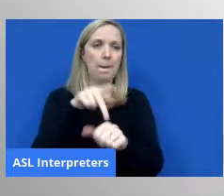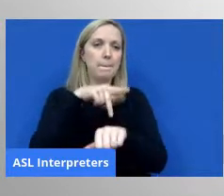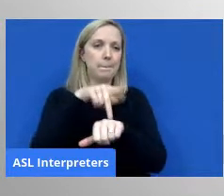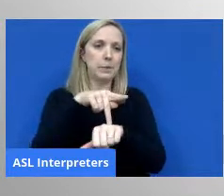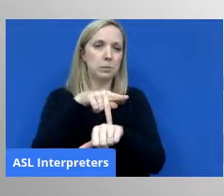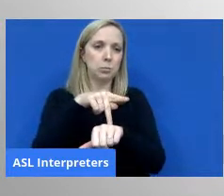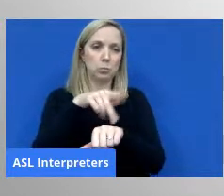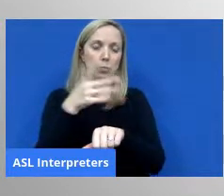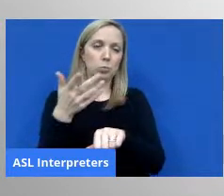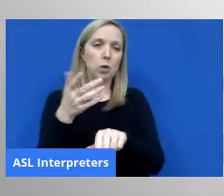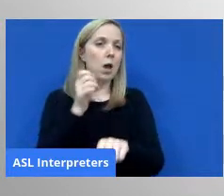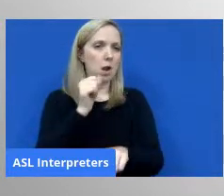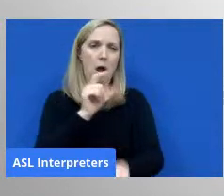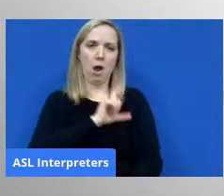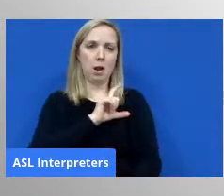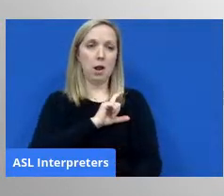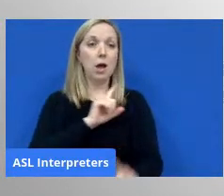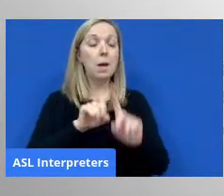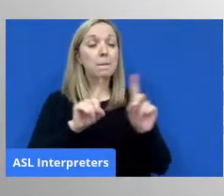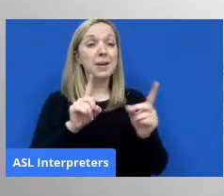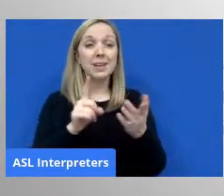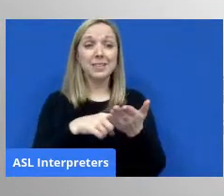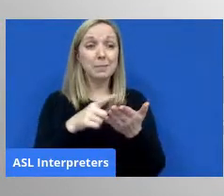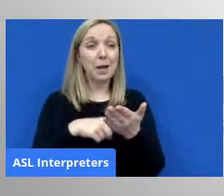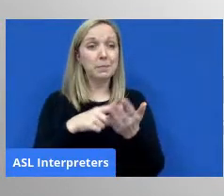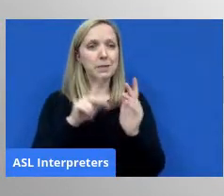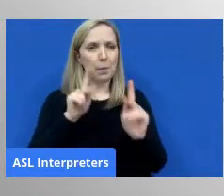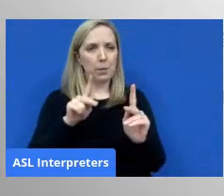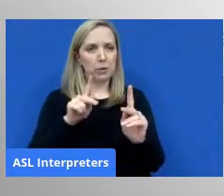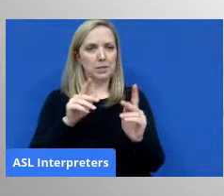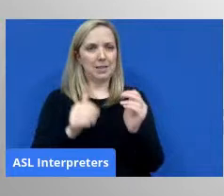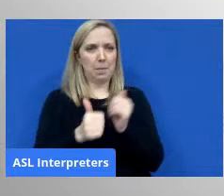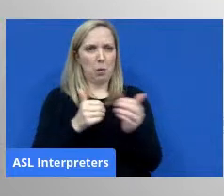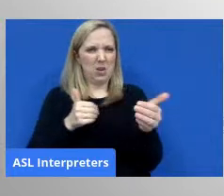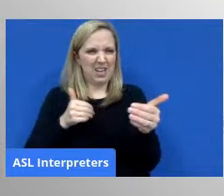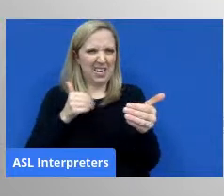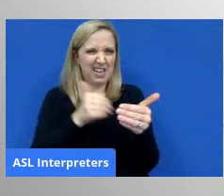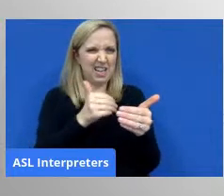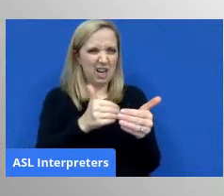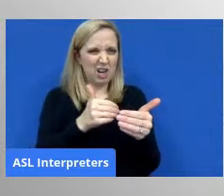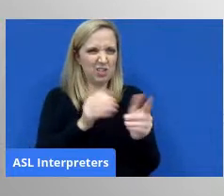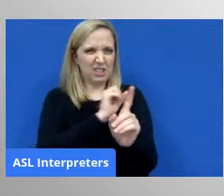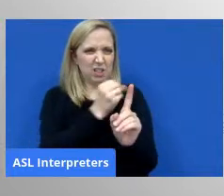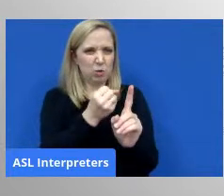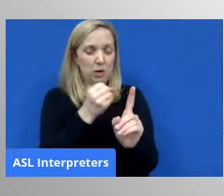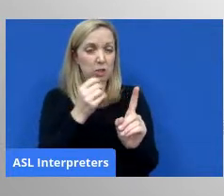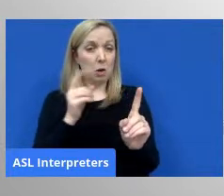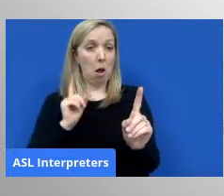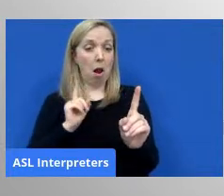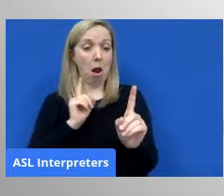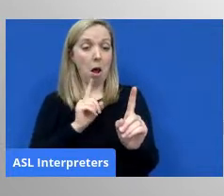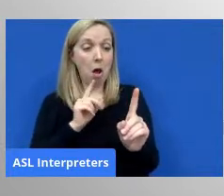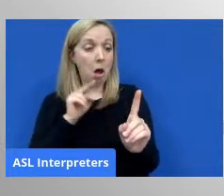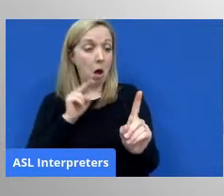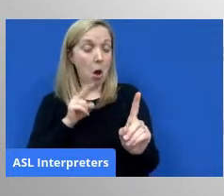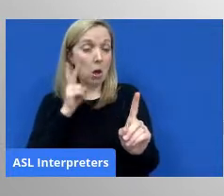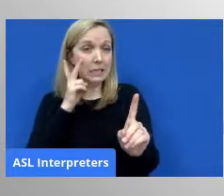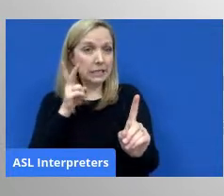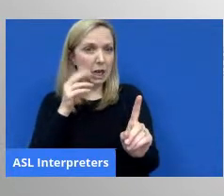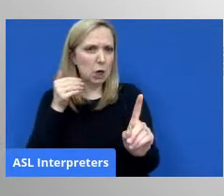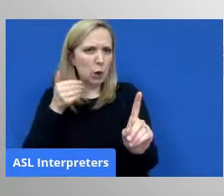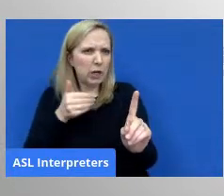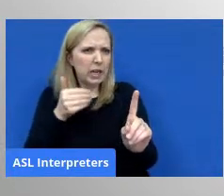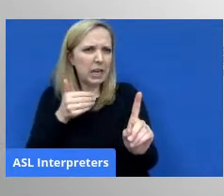some instances, it is just whoever is closest. If there is something, an incident that is occurring where a student or a